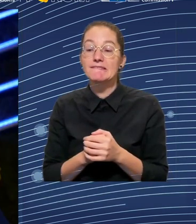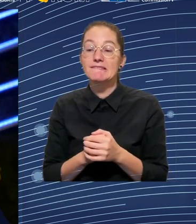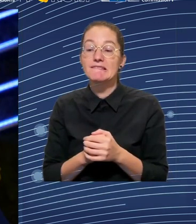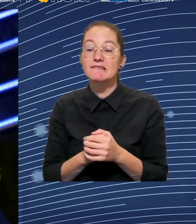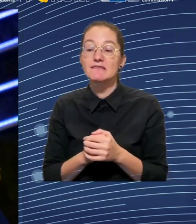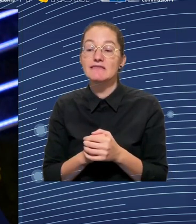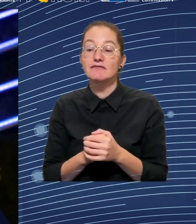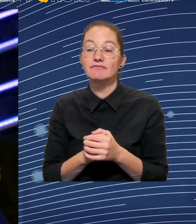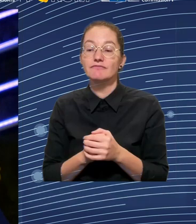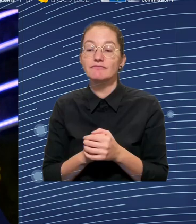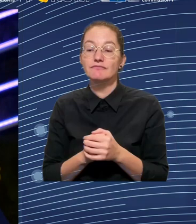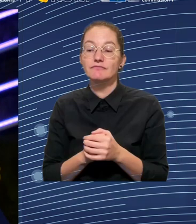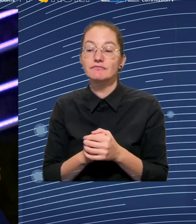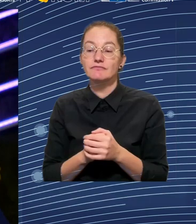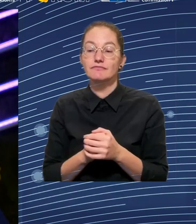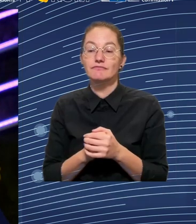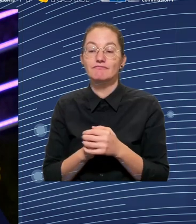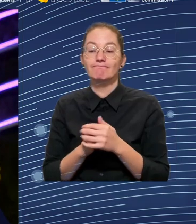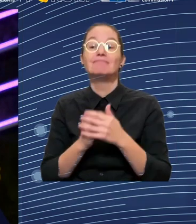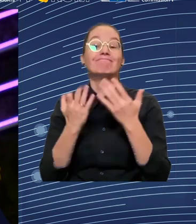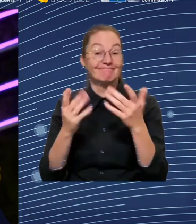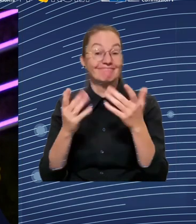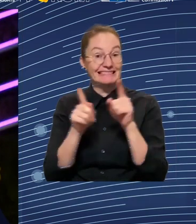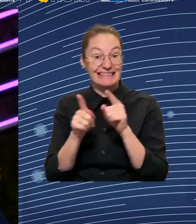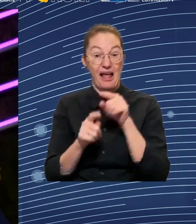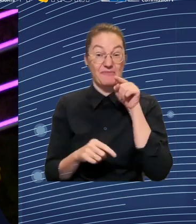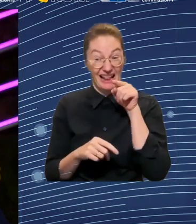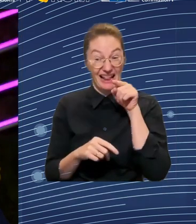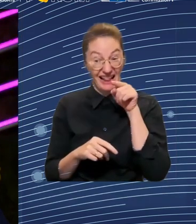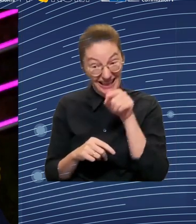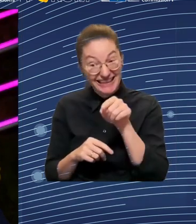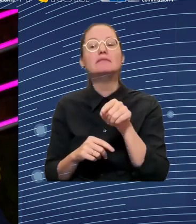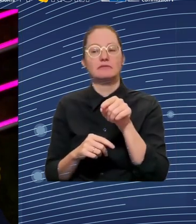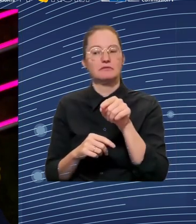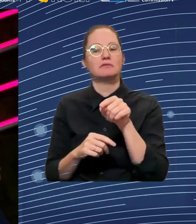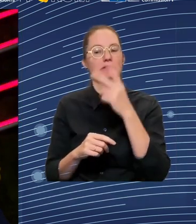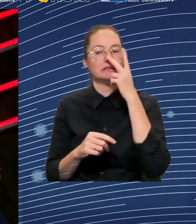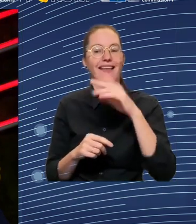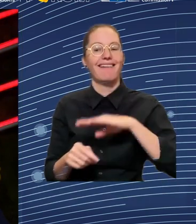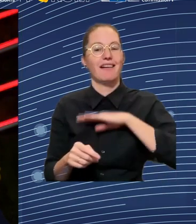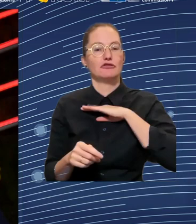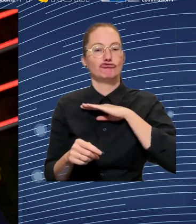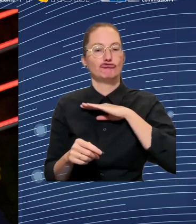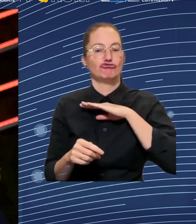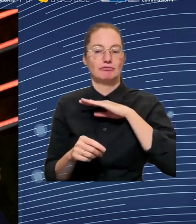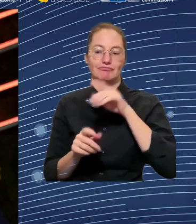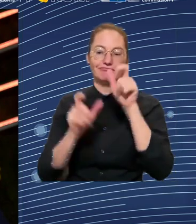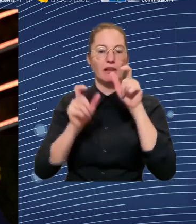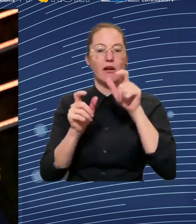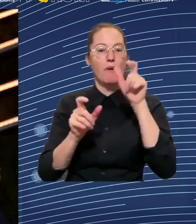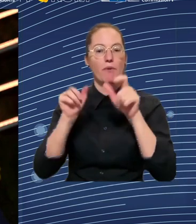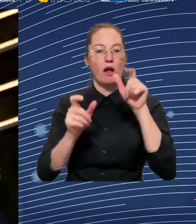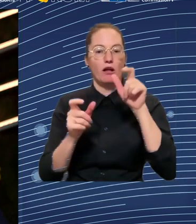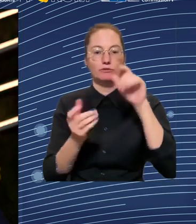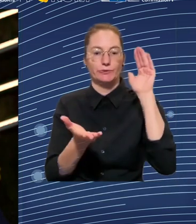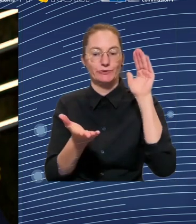and also by the shifting goals and aspiration of the workforce. So I think that's what led us to do this research,